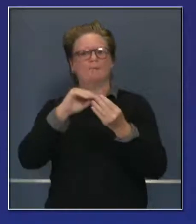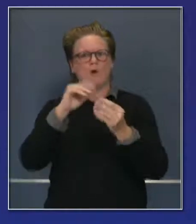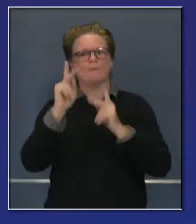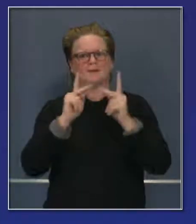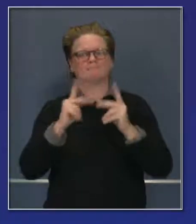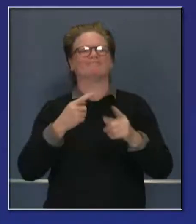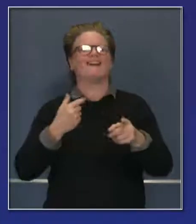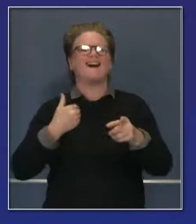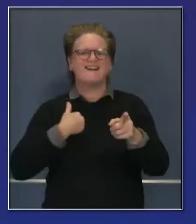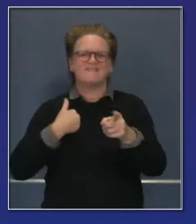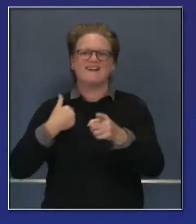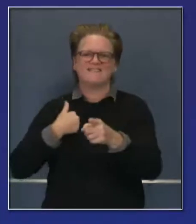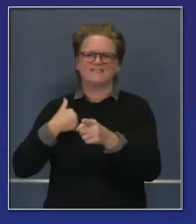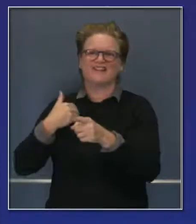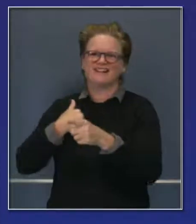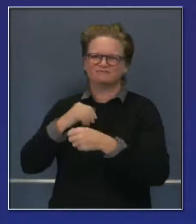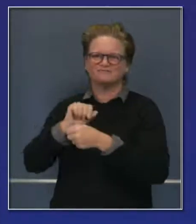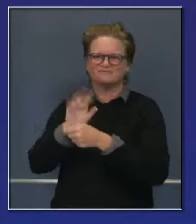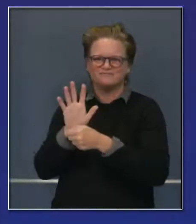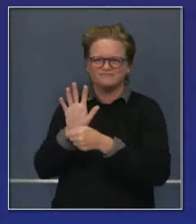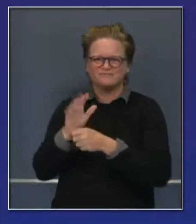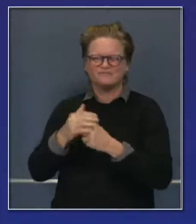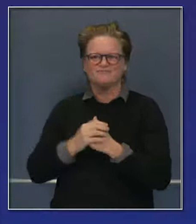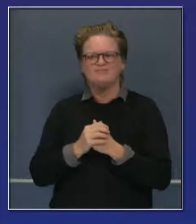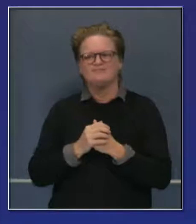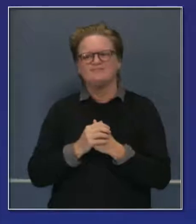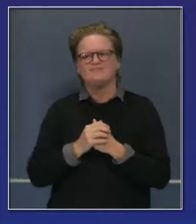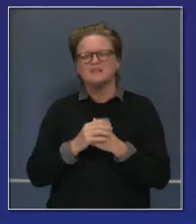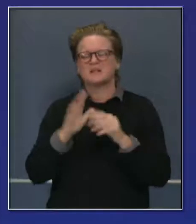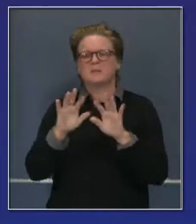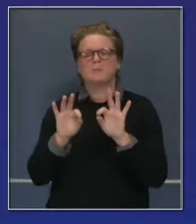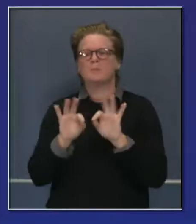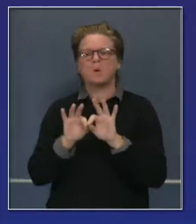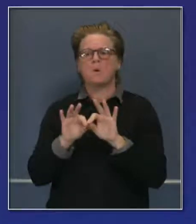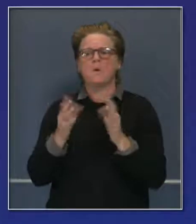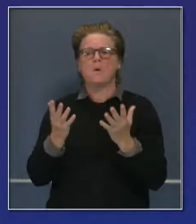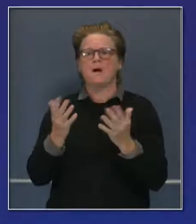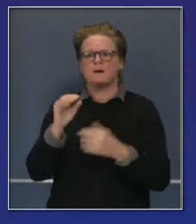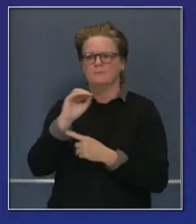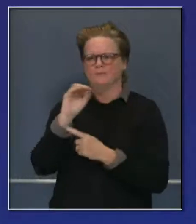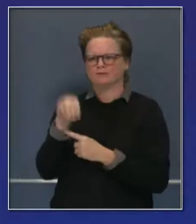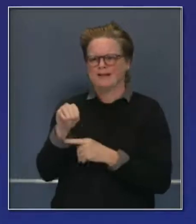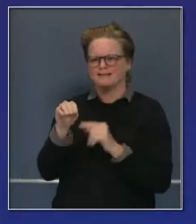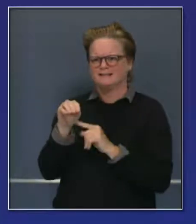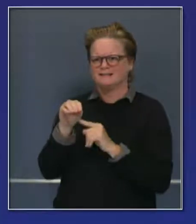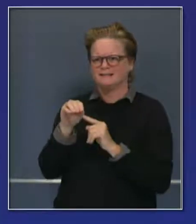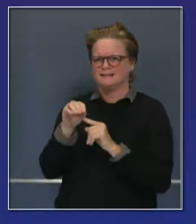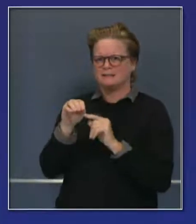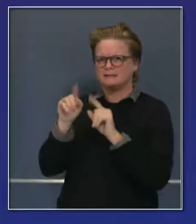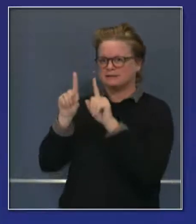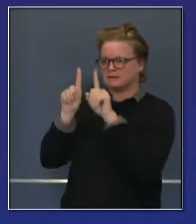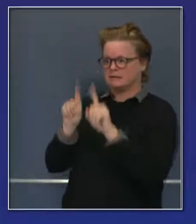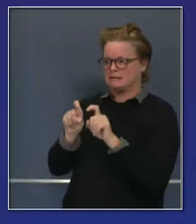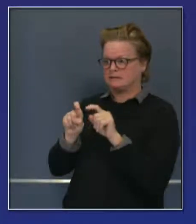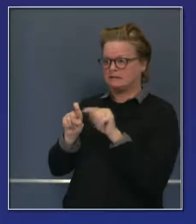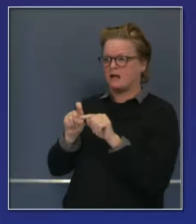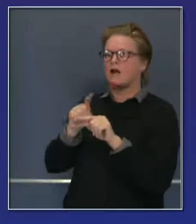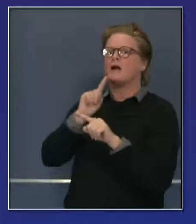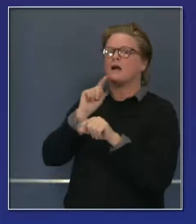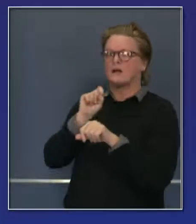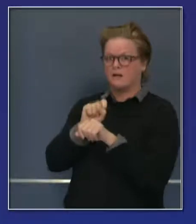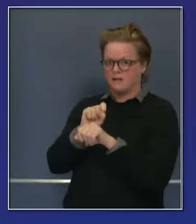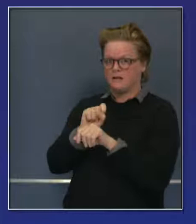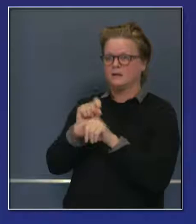obvious concern. Percentage of people that are testing positive gives us a sense of what's really happening, background